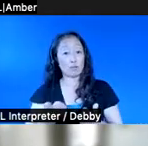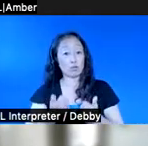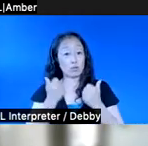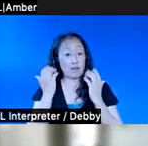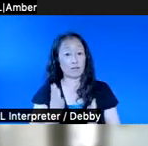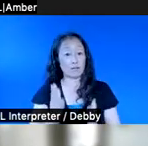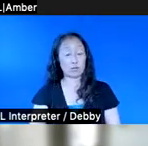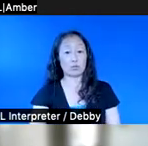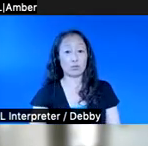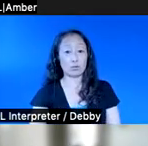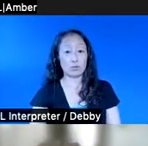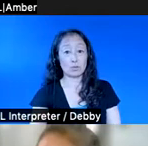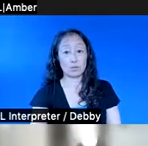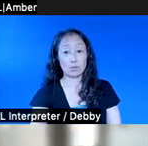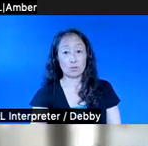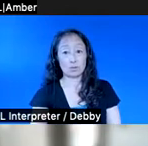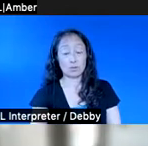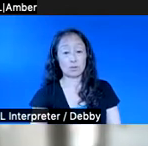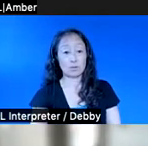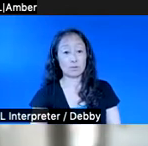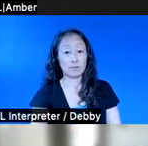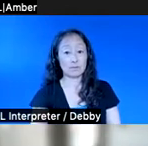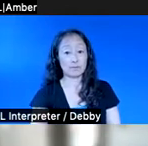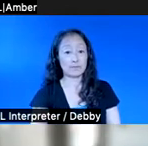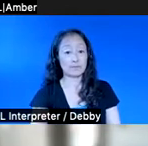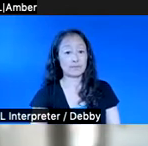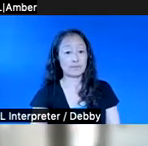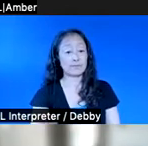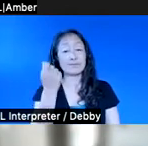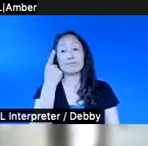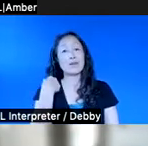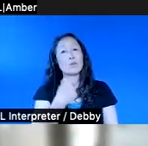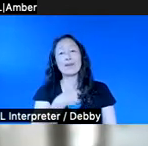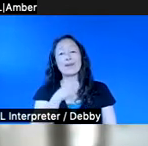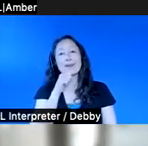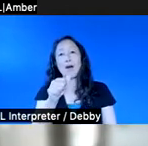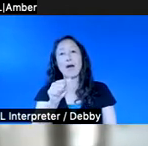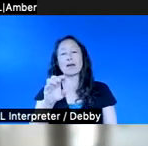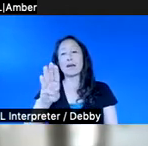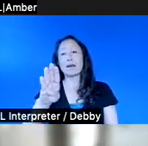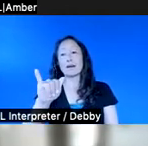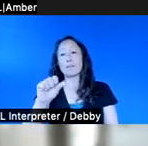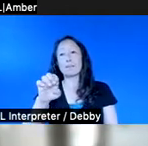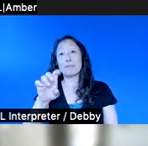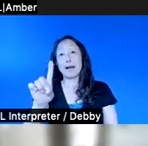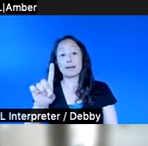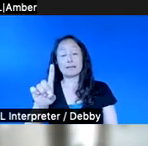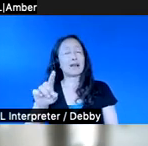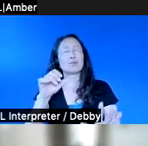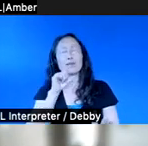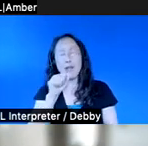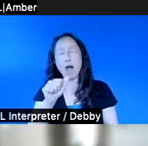not an unbiased person. We are a biased supporter of survivors. And I think